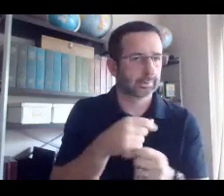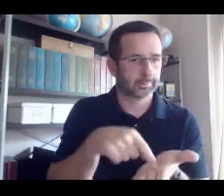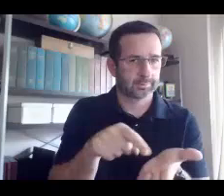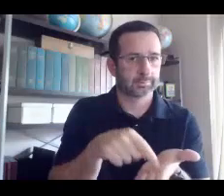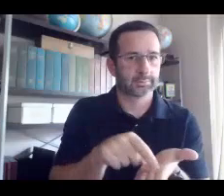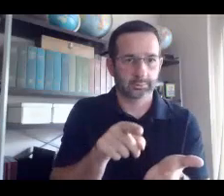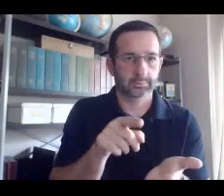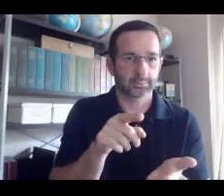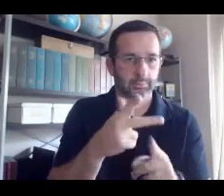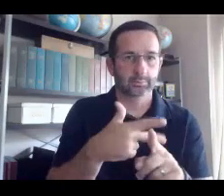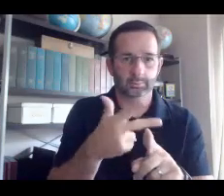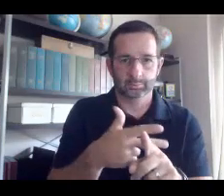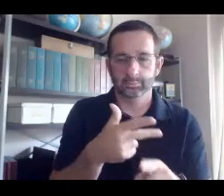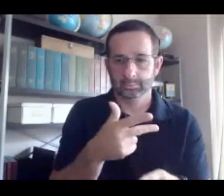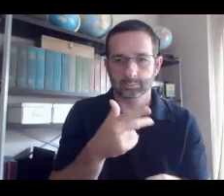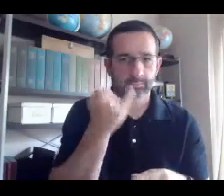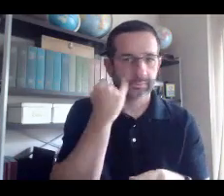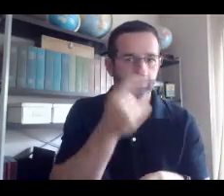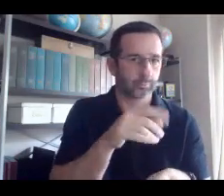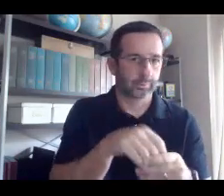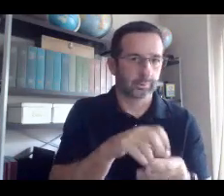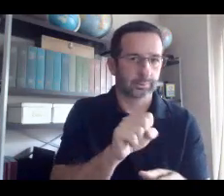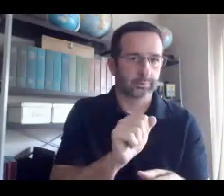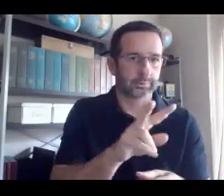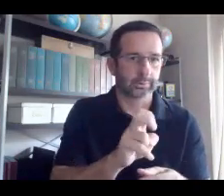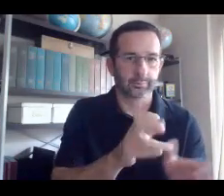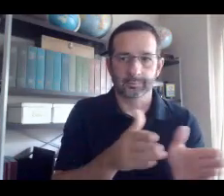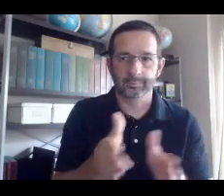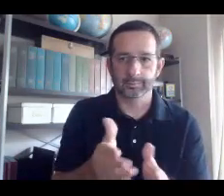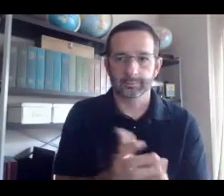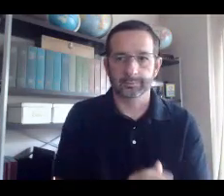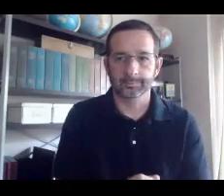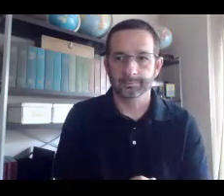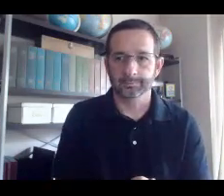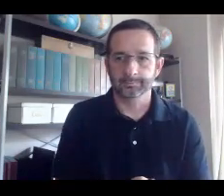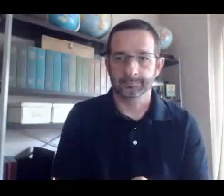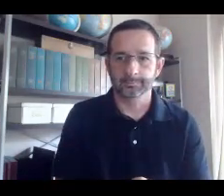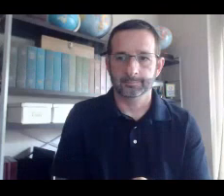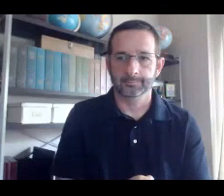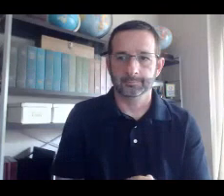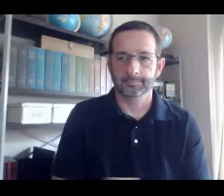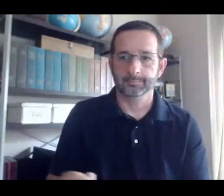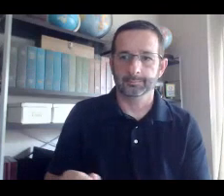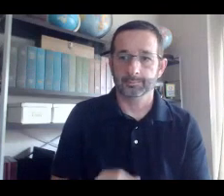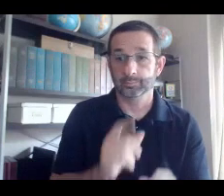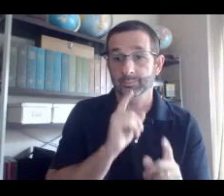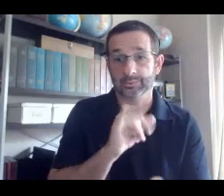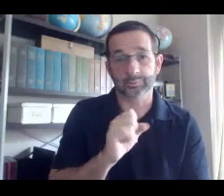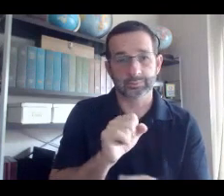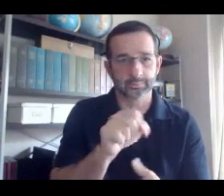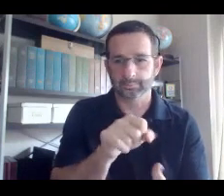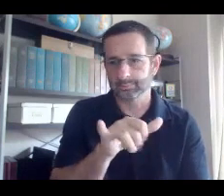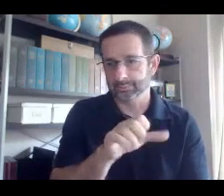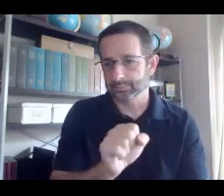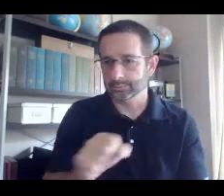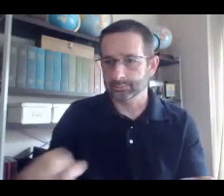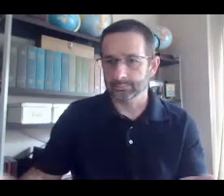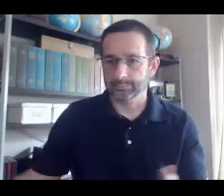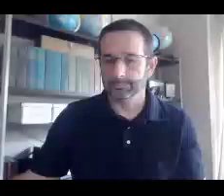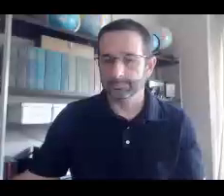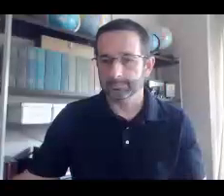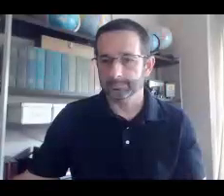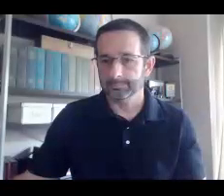your situation, we will continue making the payments quarterly if you are in a SAVE plan.